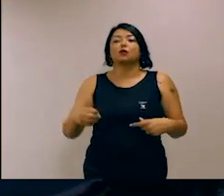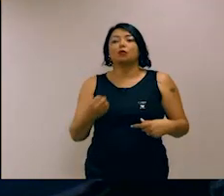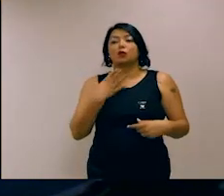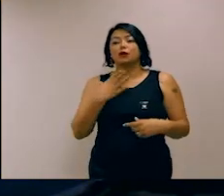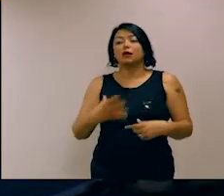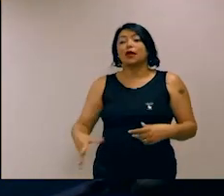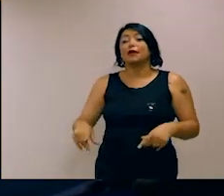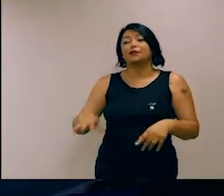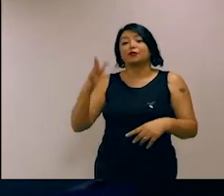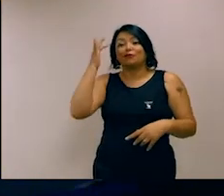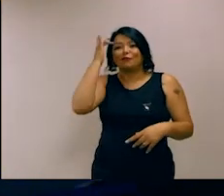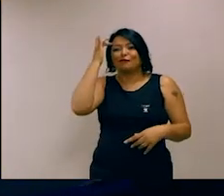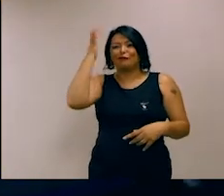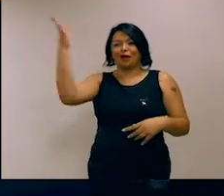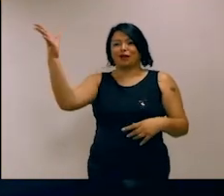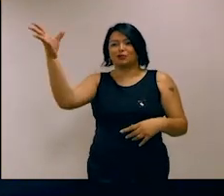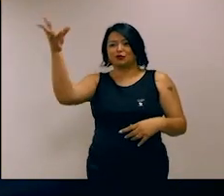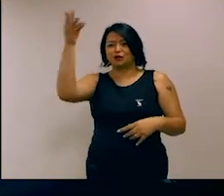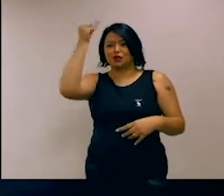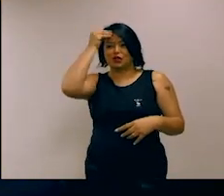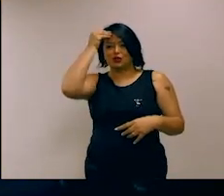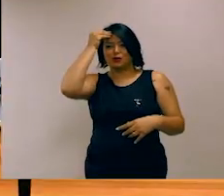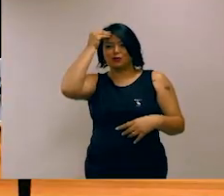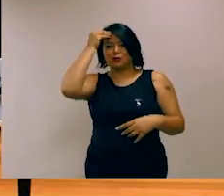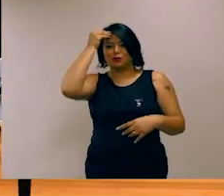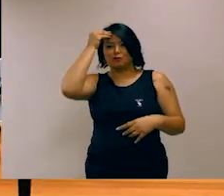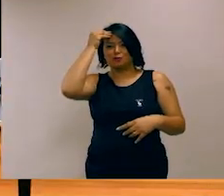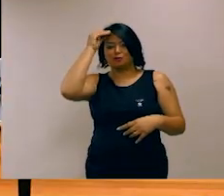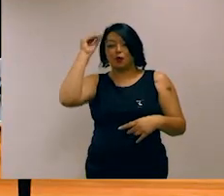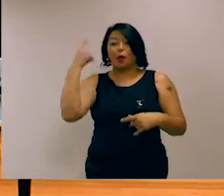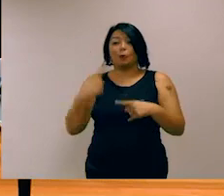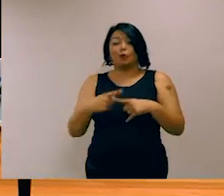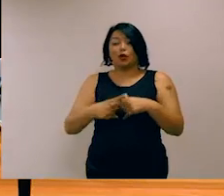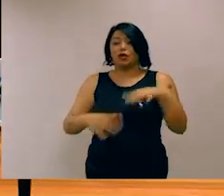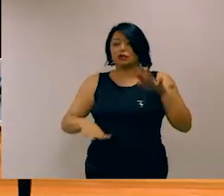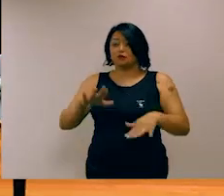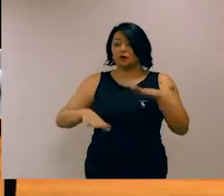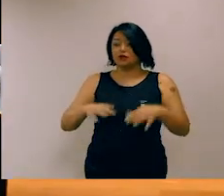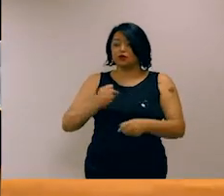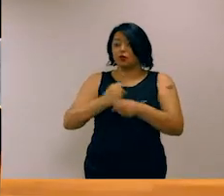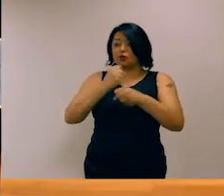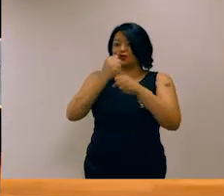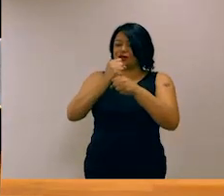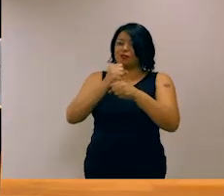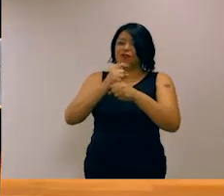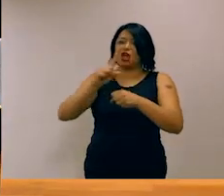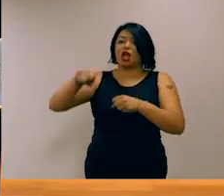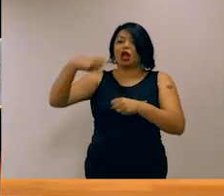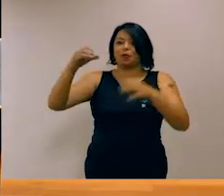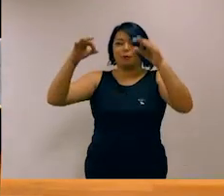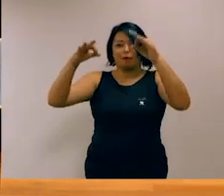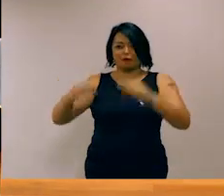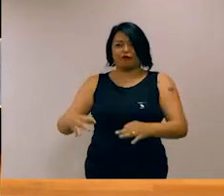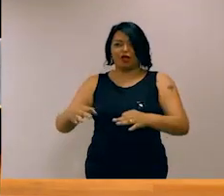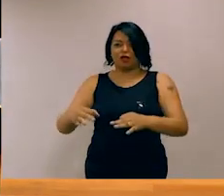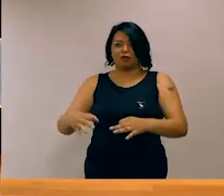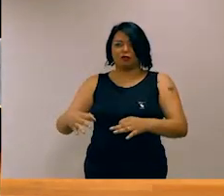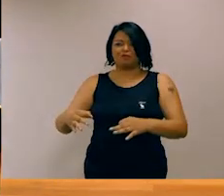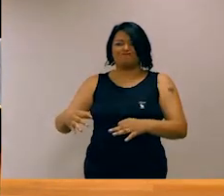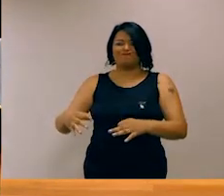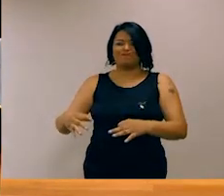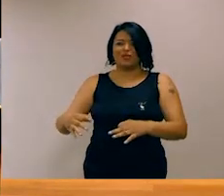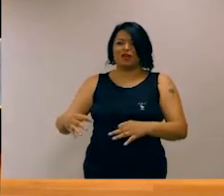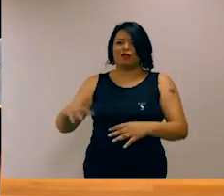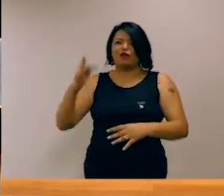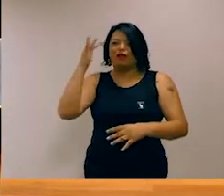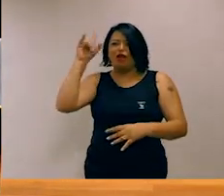the fact that, as the president of ENAP mentioned, not everything that we produce is